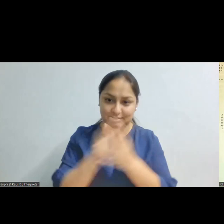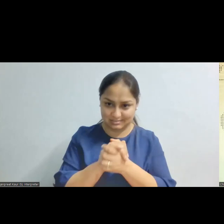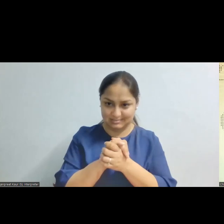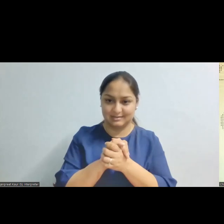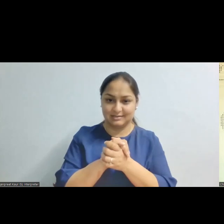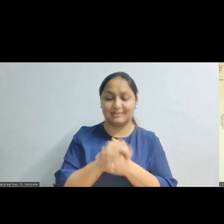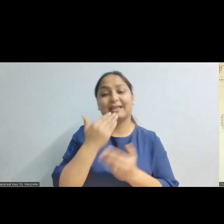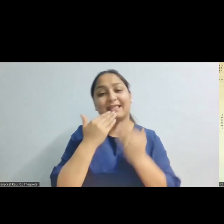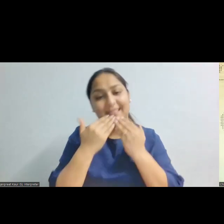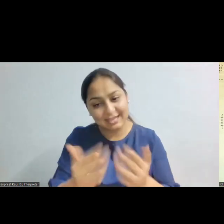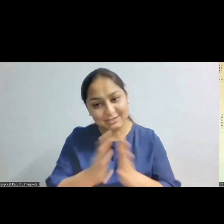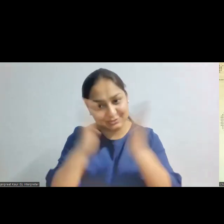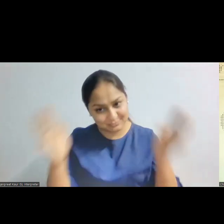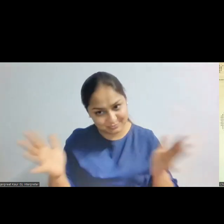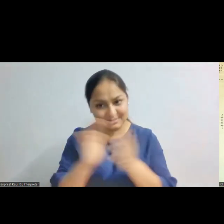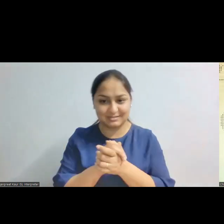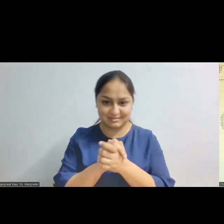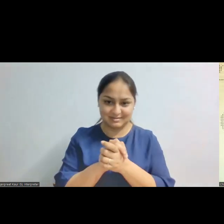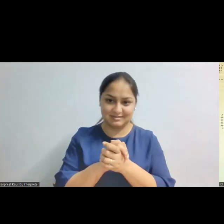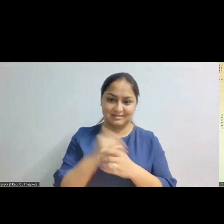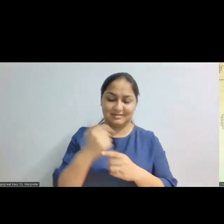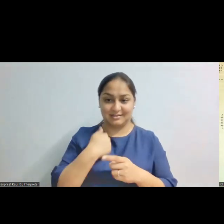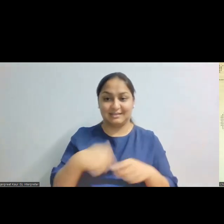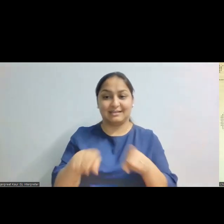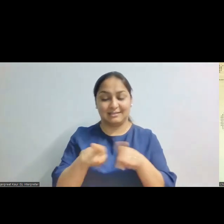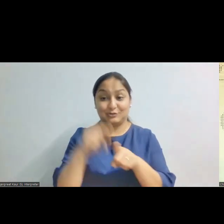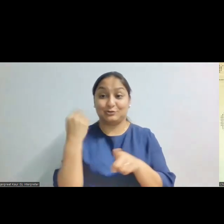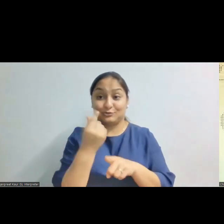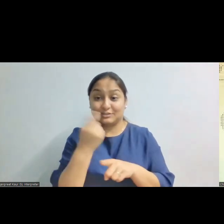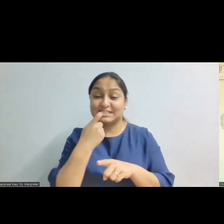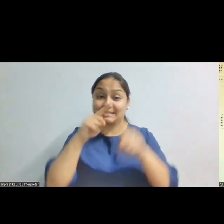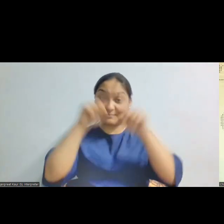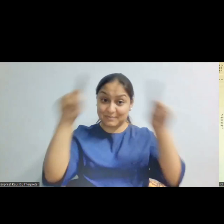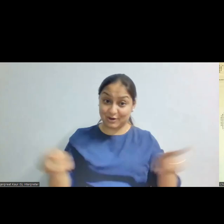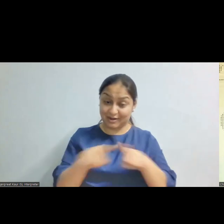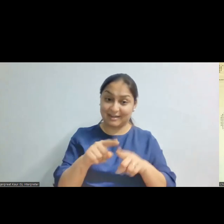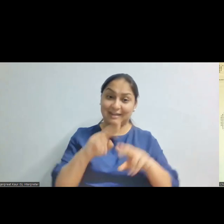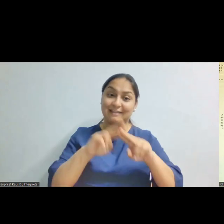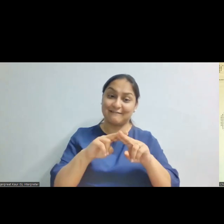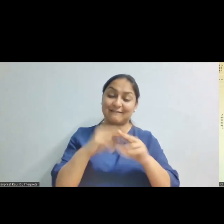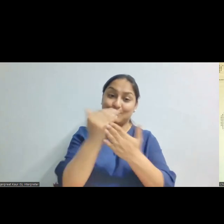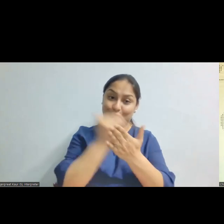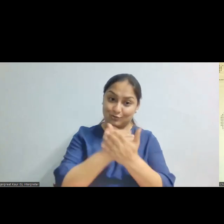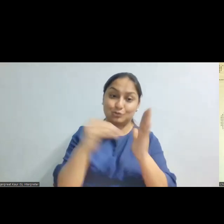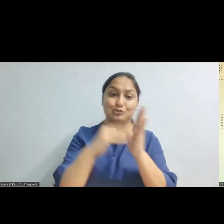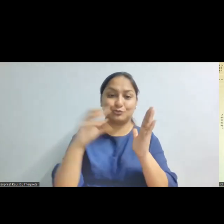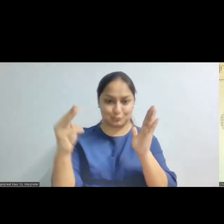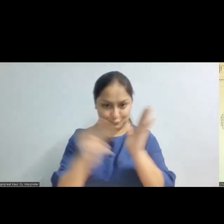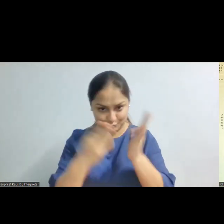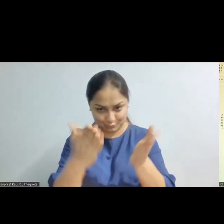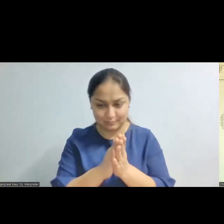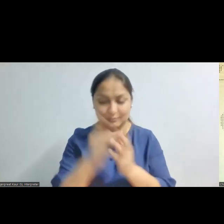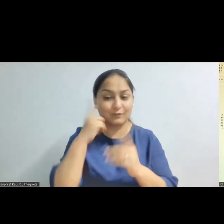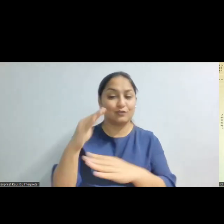Thank you so much, Nimita. I will be utilizing the whiteboard function here in the Zoom call to share